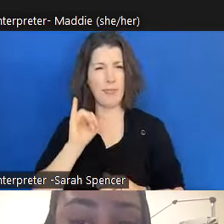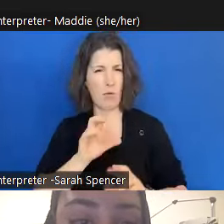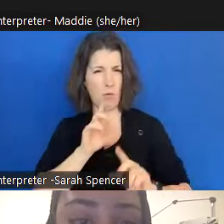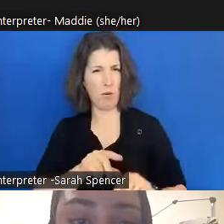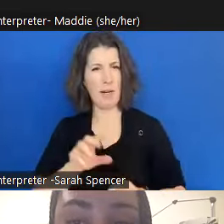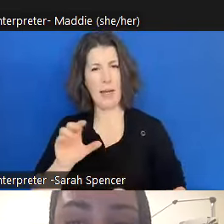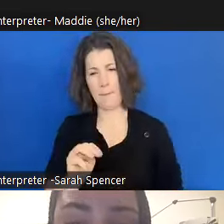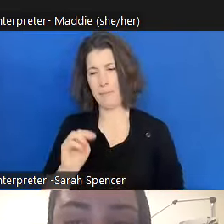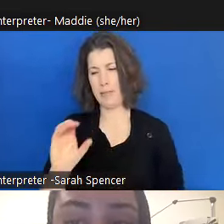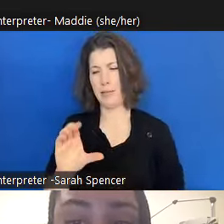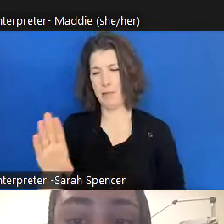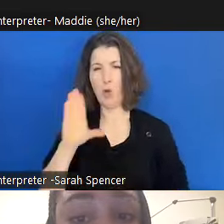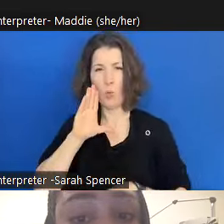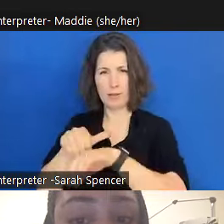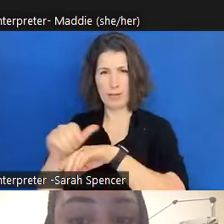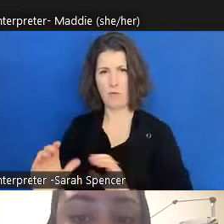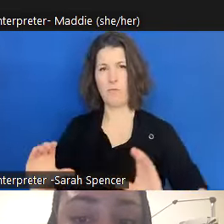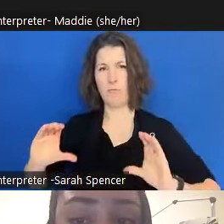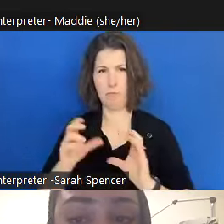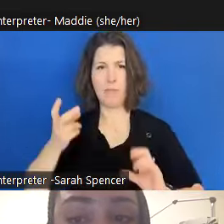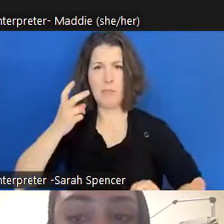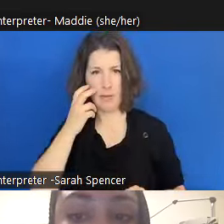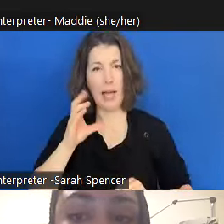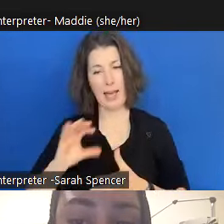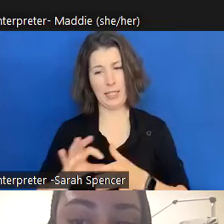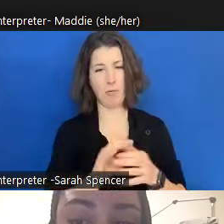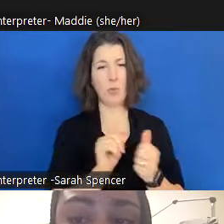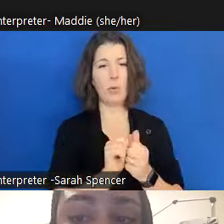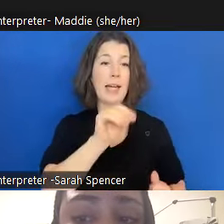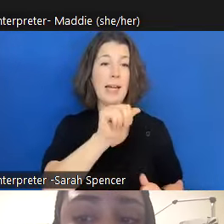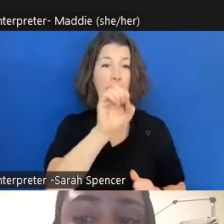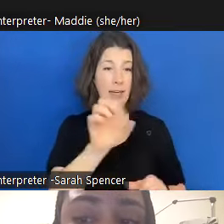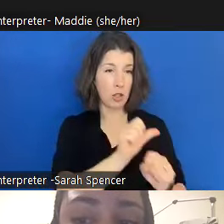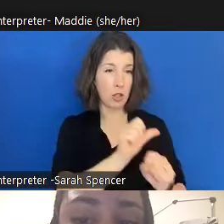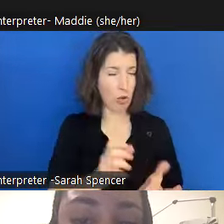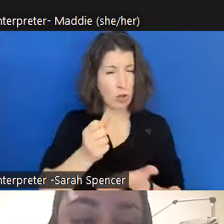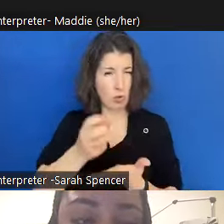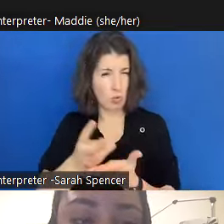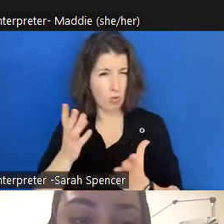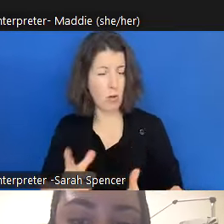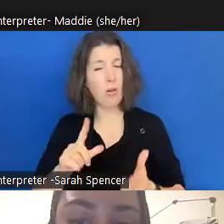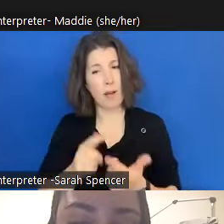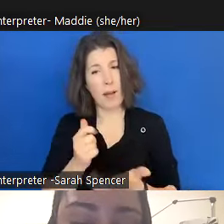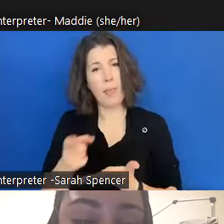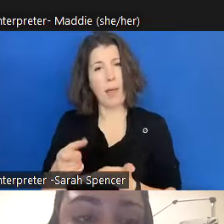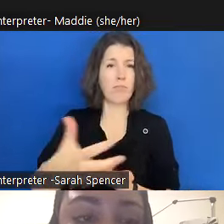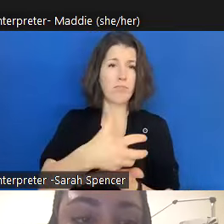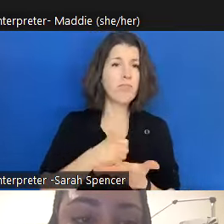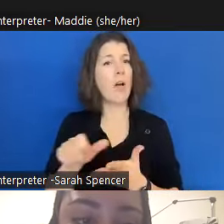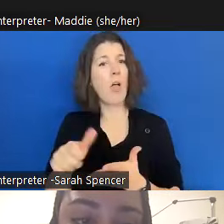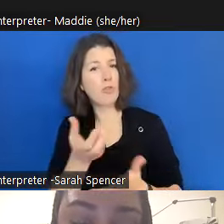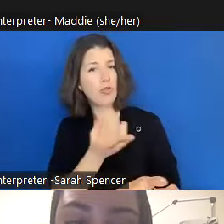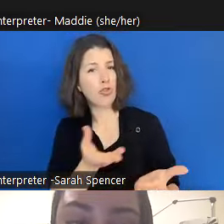send a certification of blindness and connect a patient with a caseworker or a social worker to help acquire services as needed.